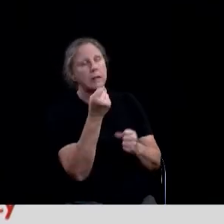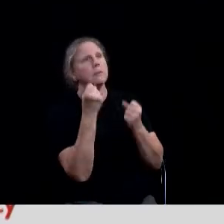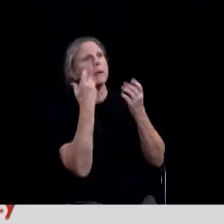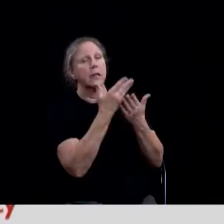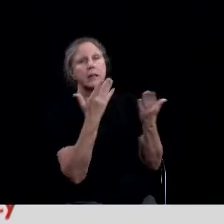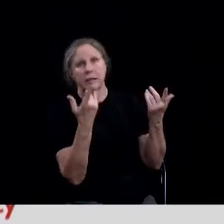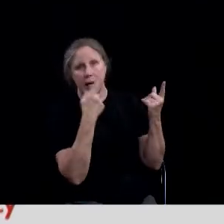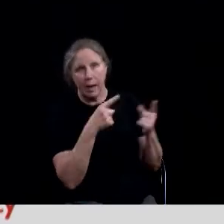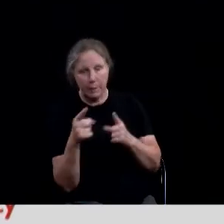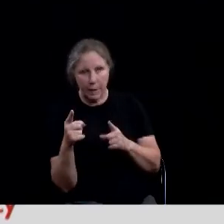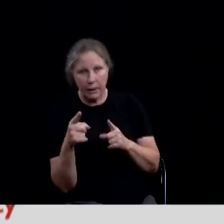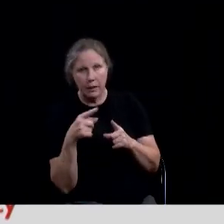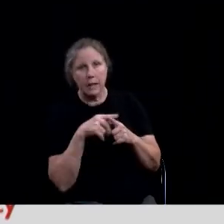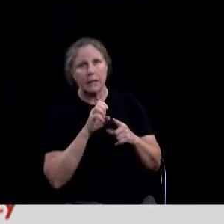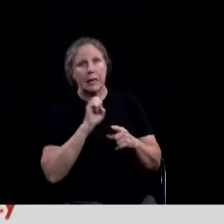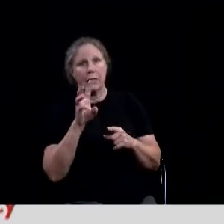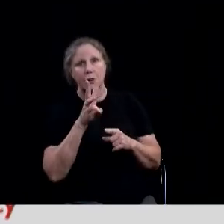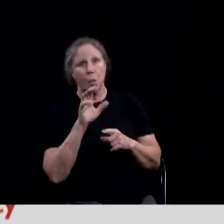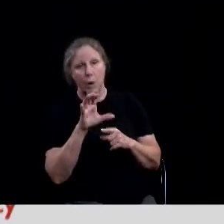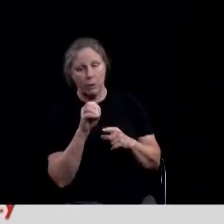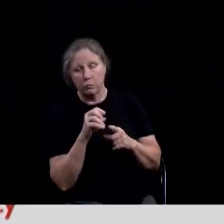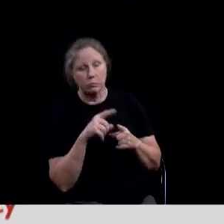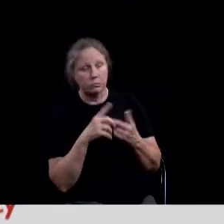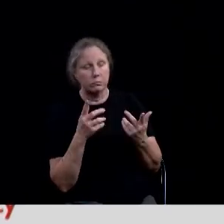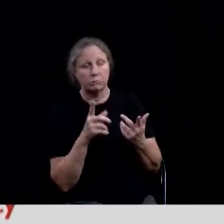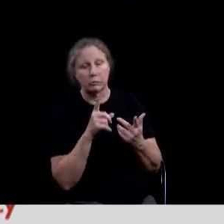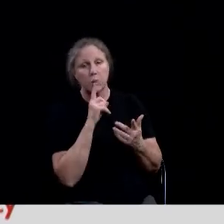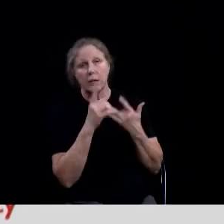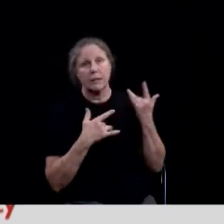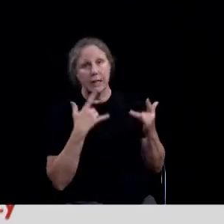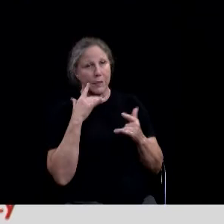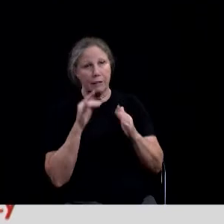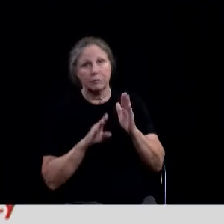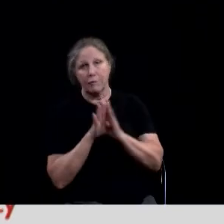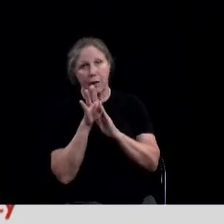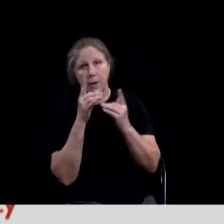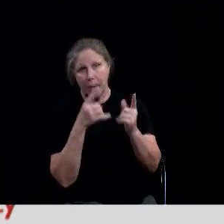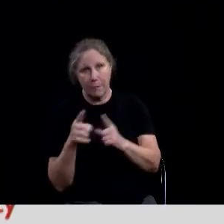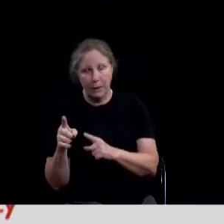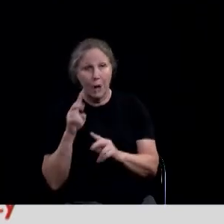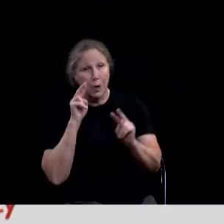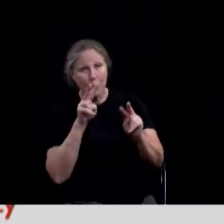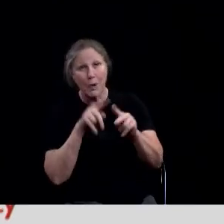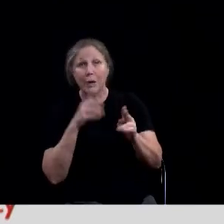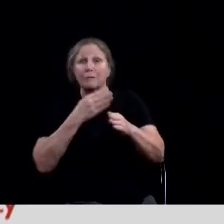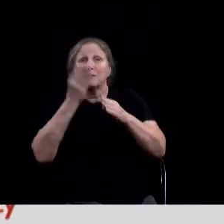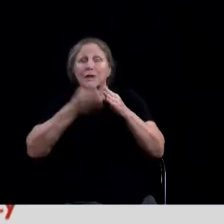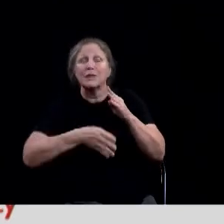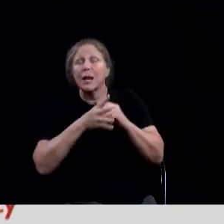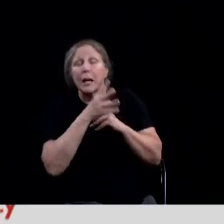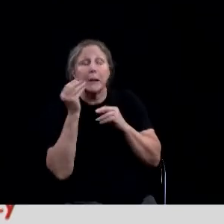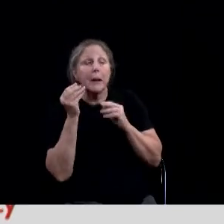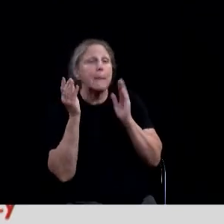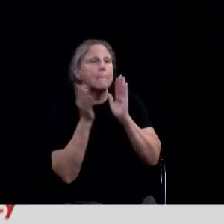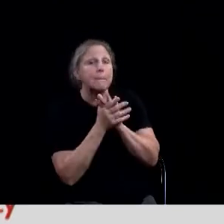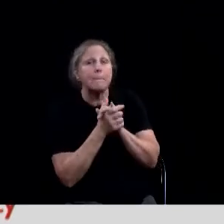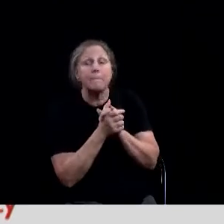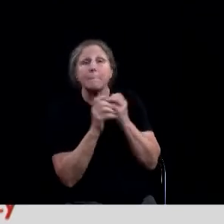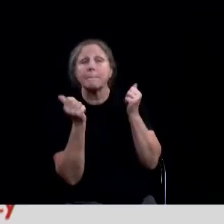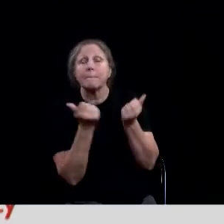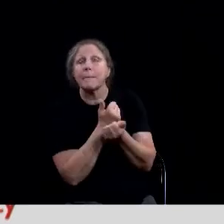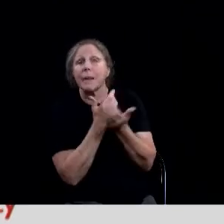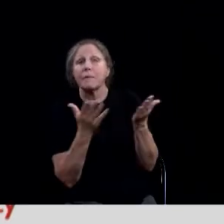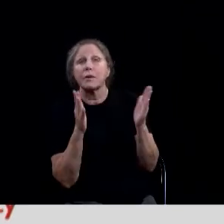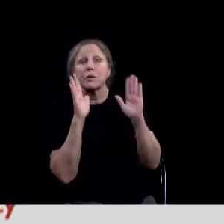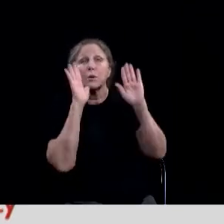I'm excited to see the development going on and looking forward to this being completed and all of the great things and the outdoor gatherings that will be able to